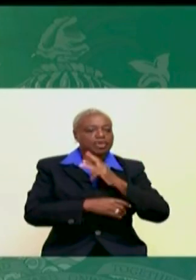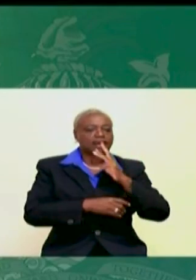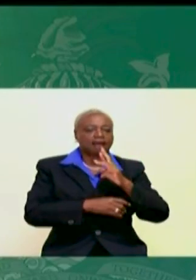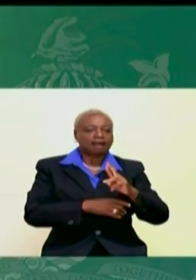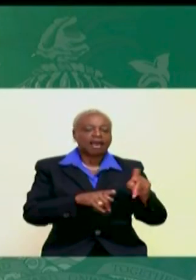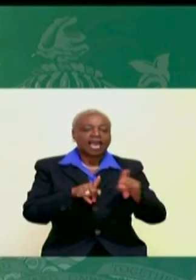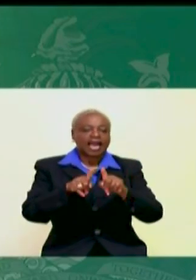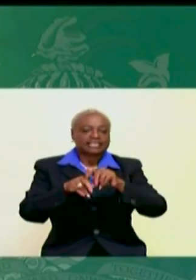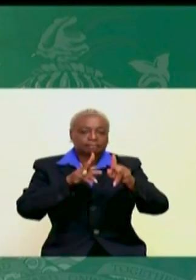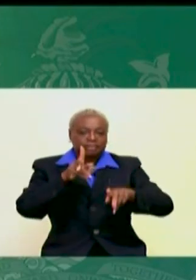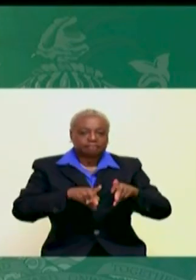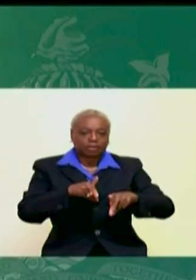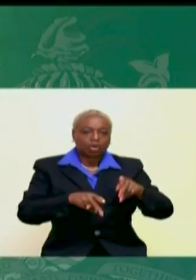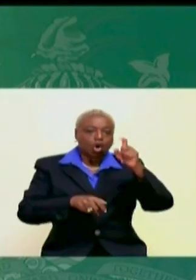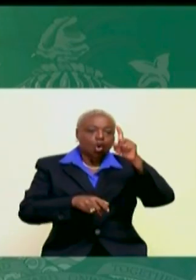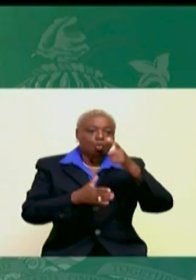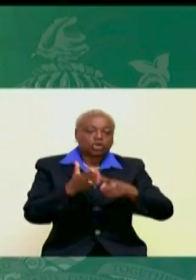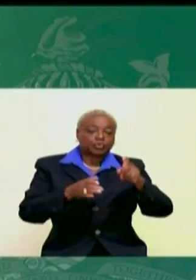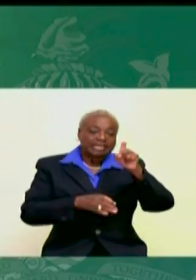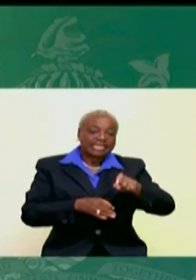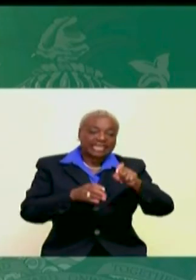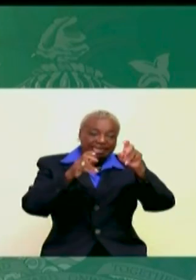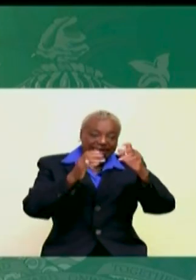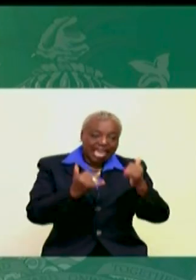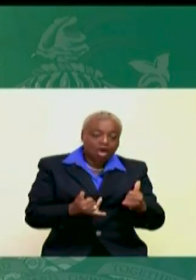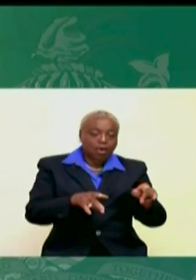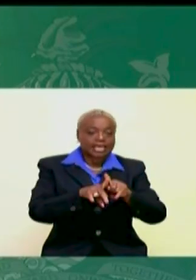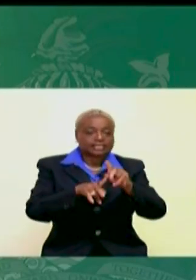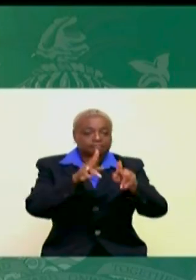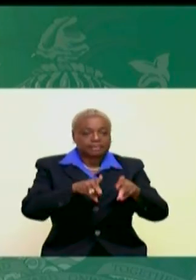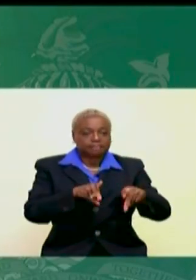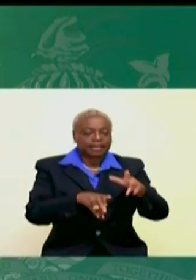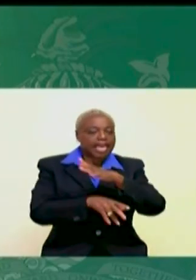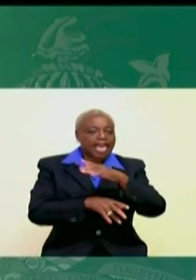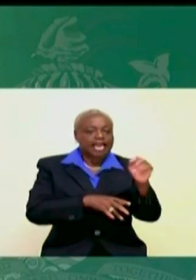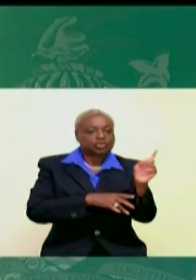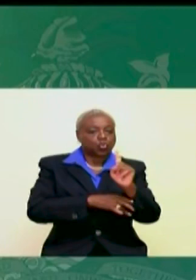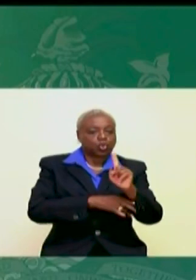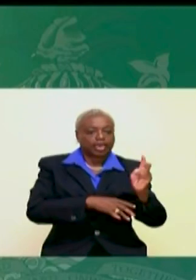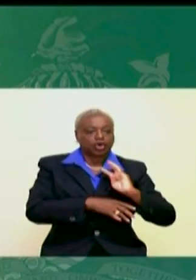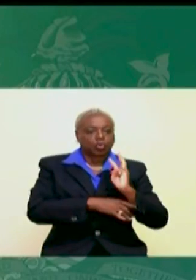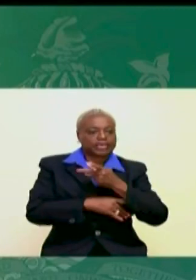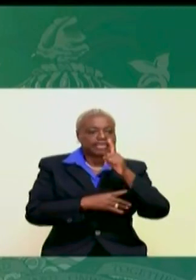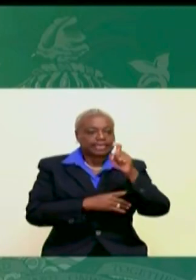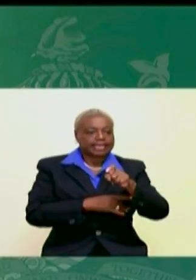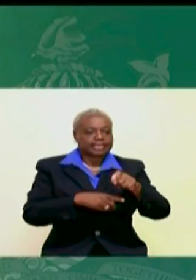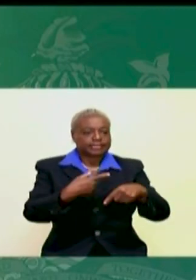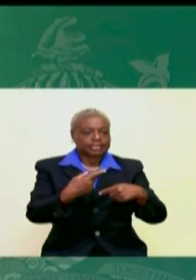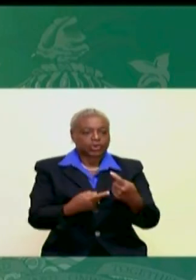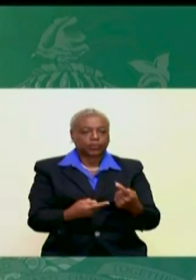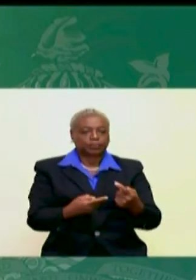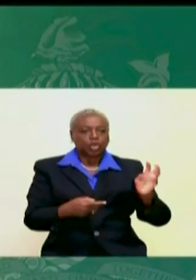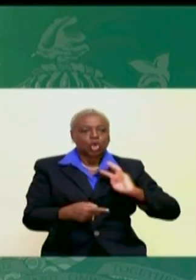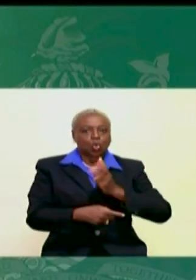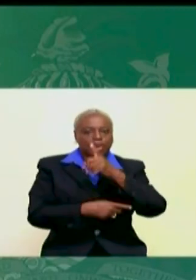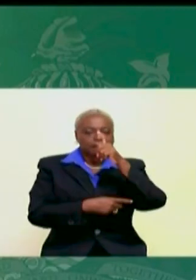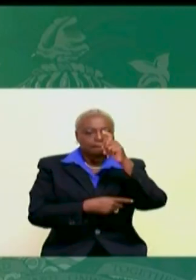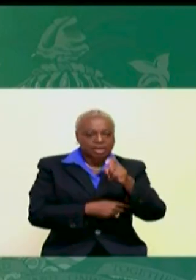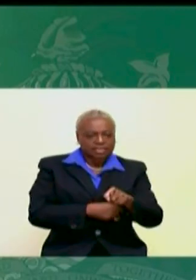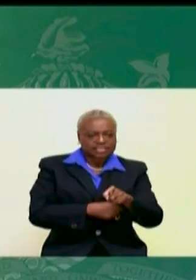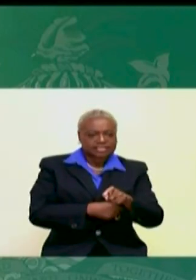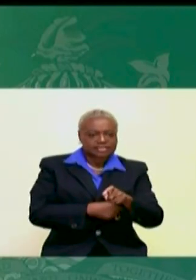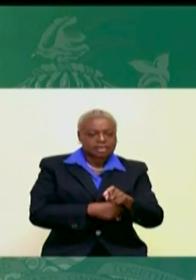we need now as a people, but also speaks to where we need to go. We must, Madam